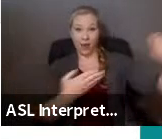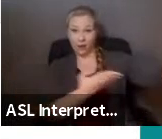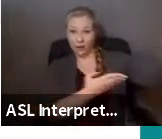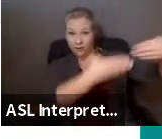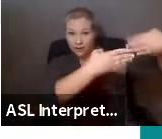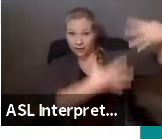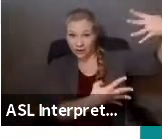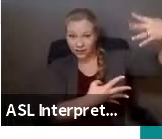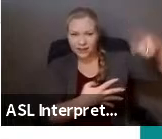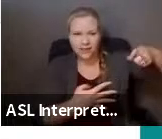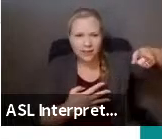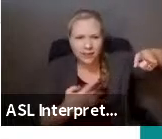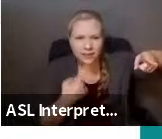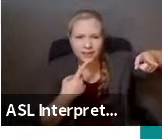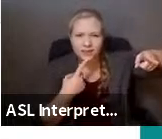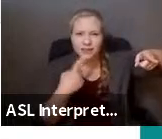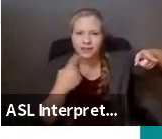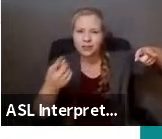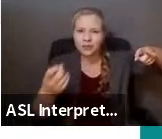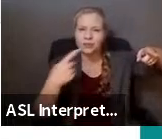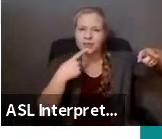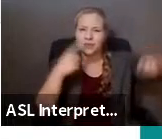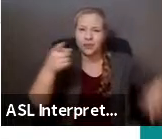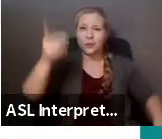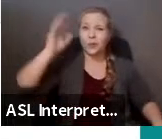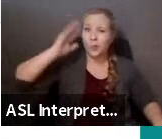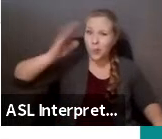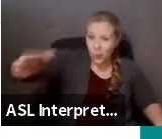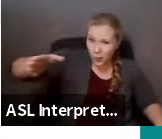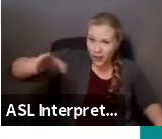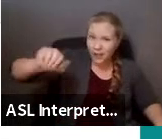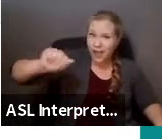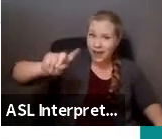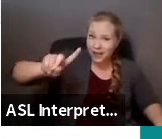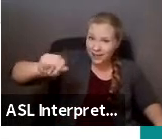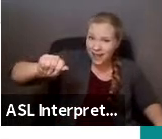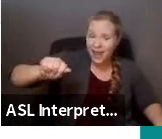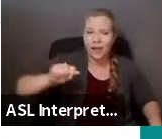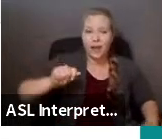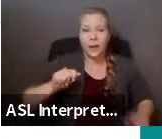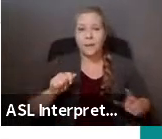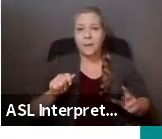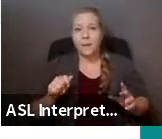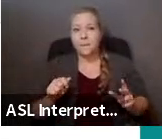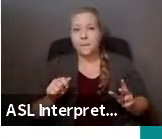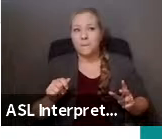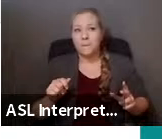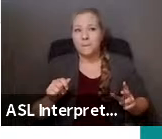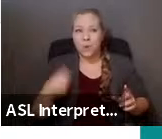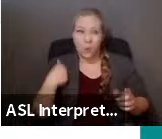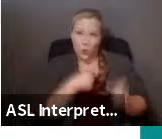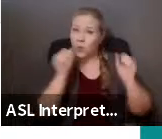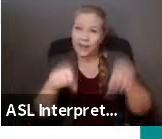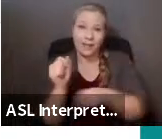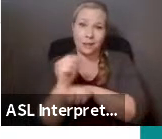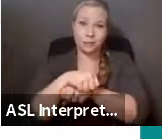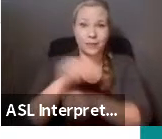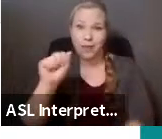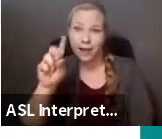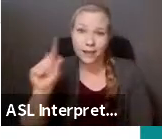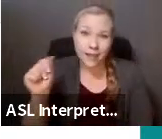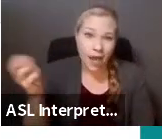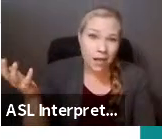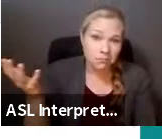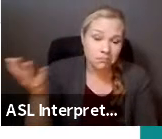meet ADA, last time we talked a lot about, well, maybe we can be doing better than ADA, right? So these are all